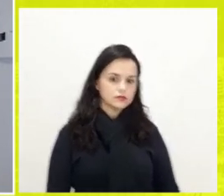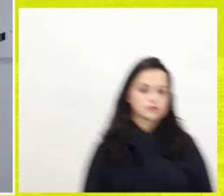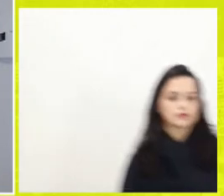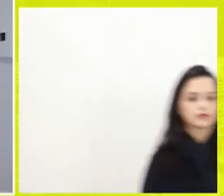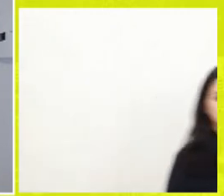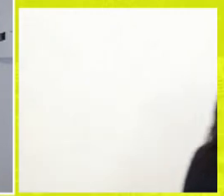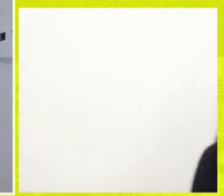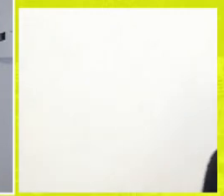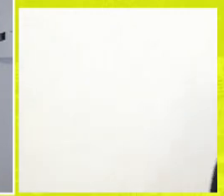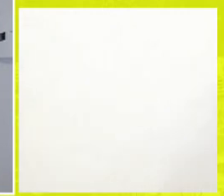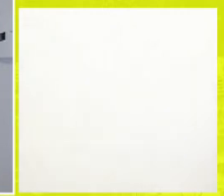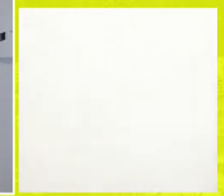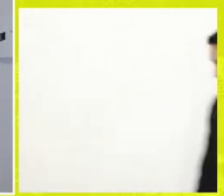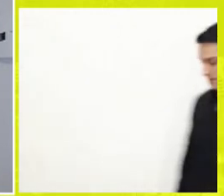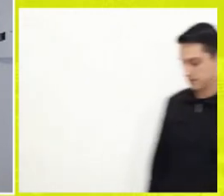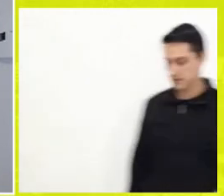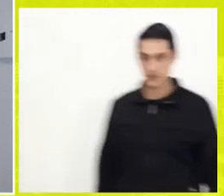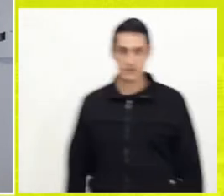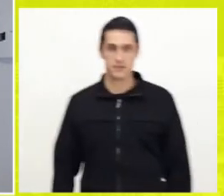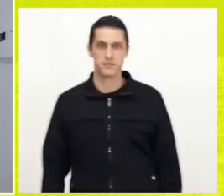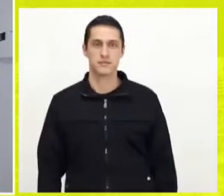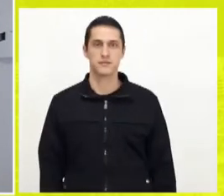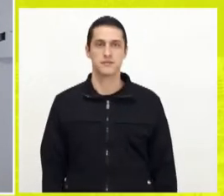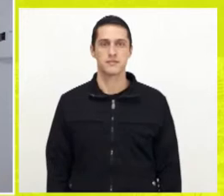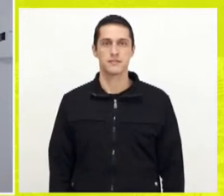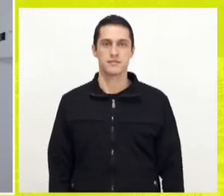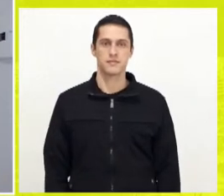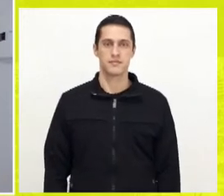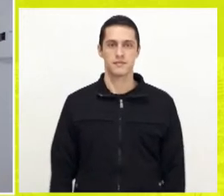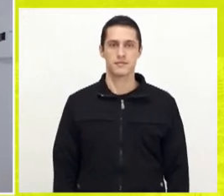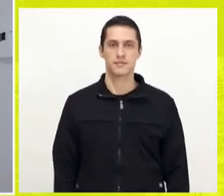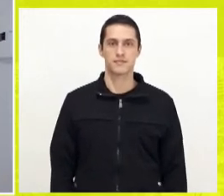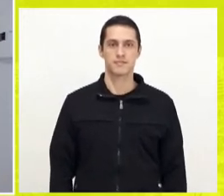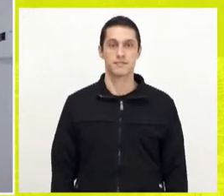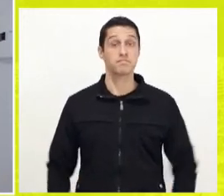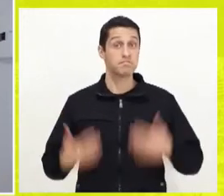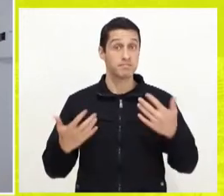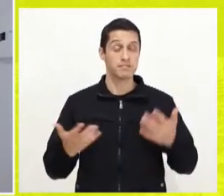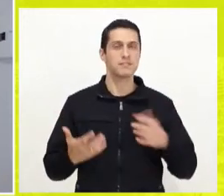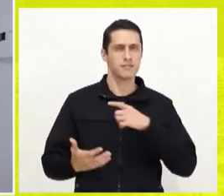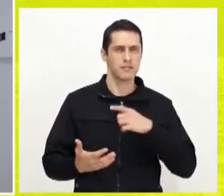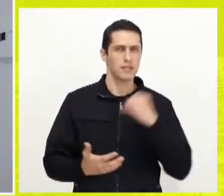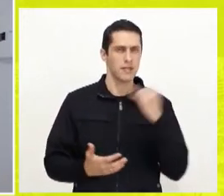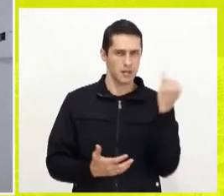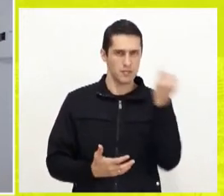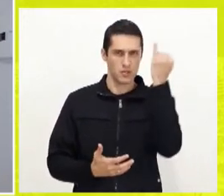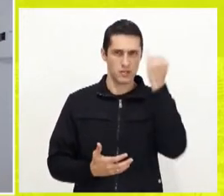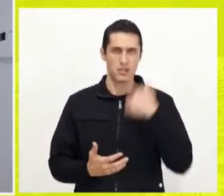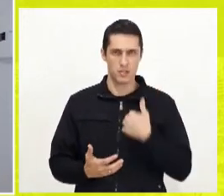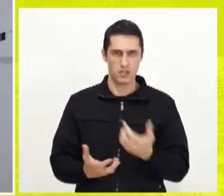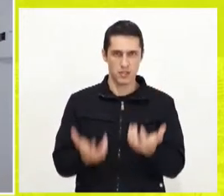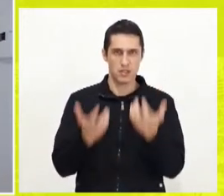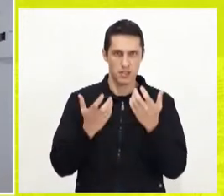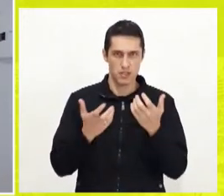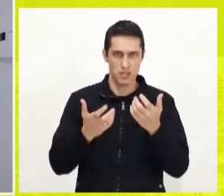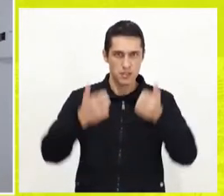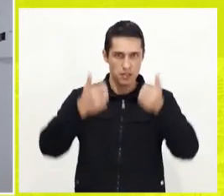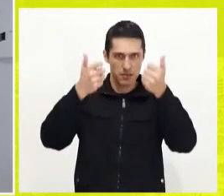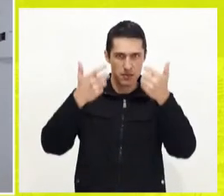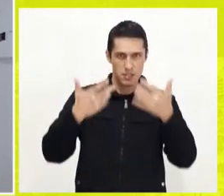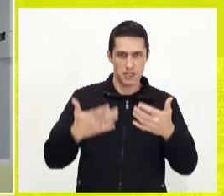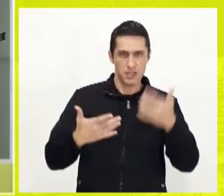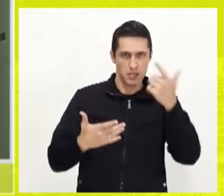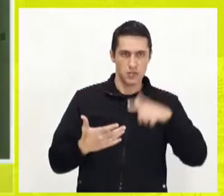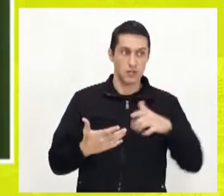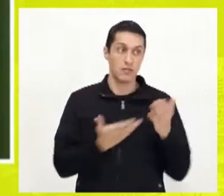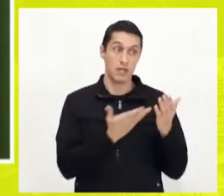well then i was saying that a very important aspect i'd like to recover from